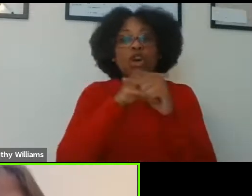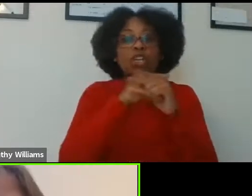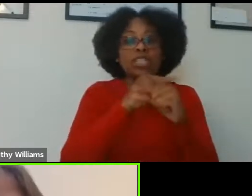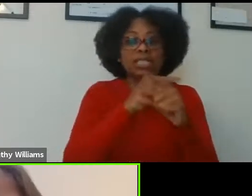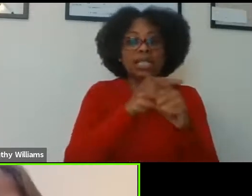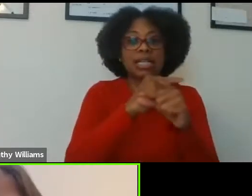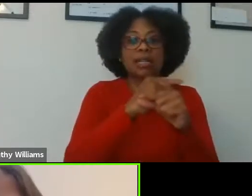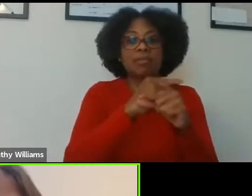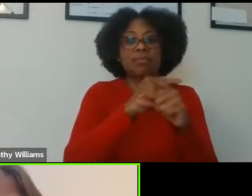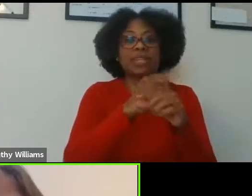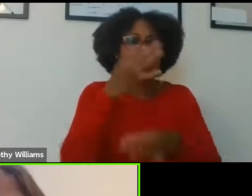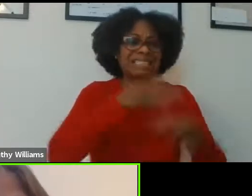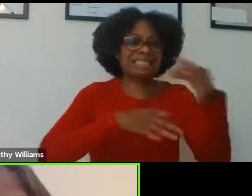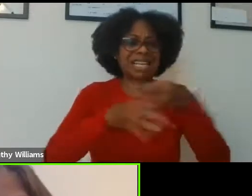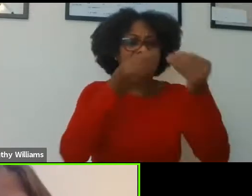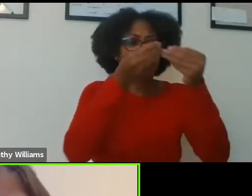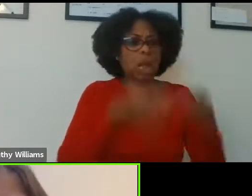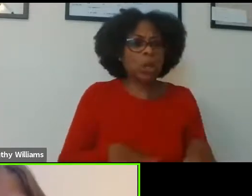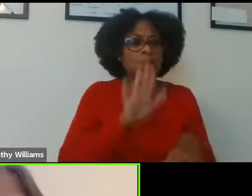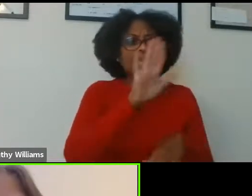rights through a guardianship proceeding.